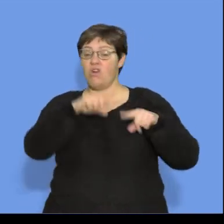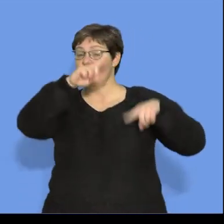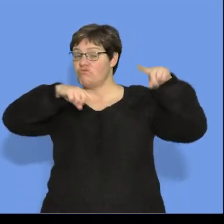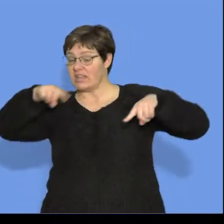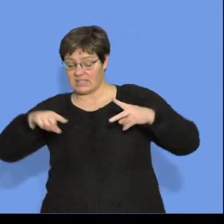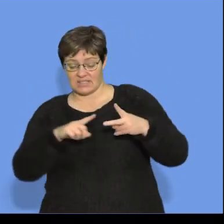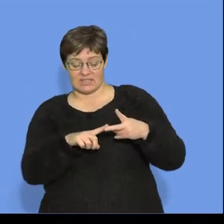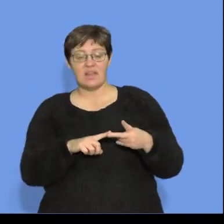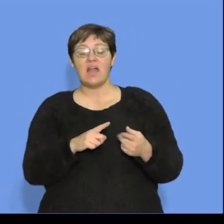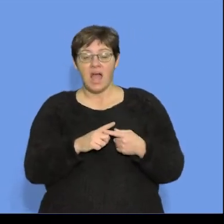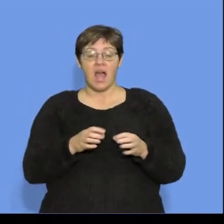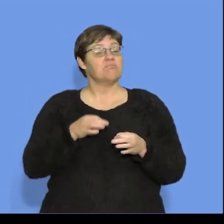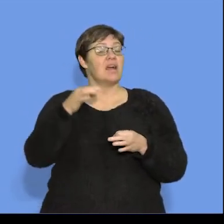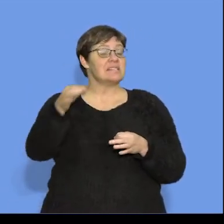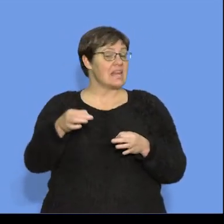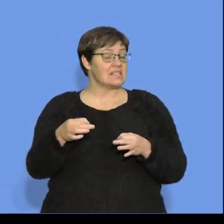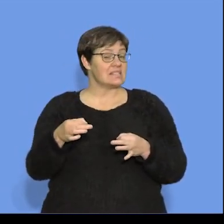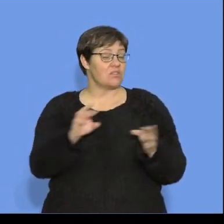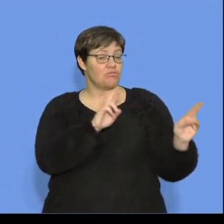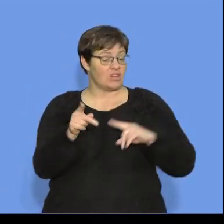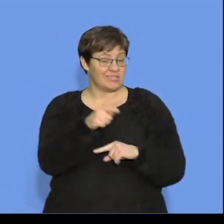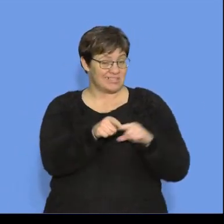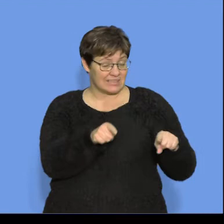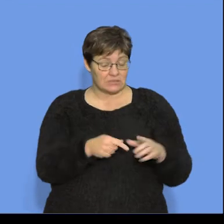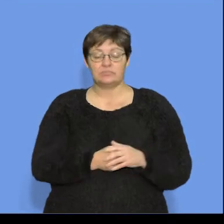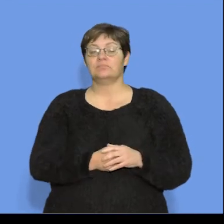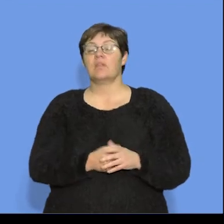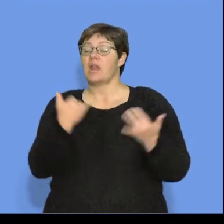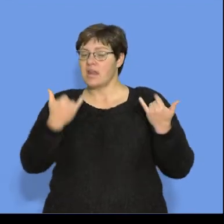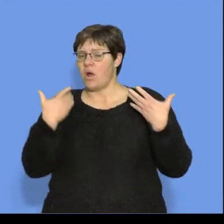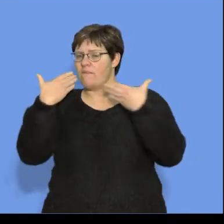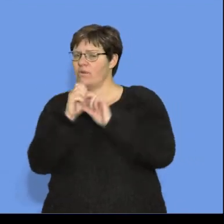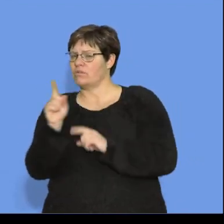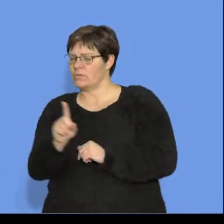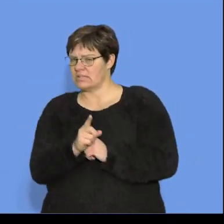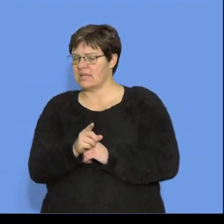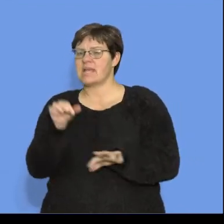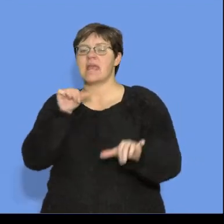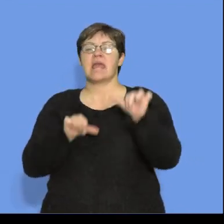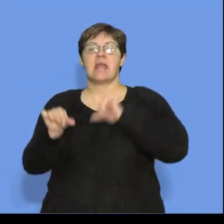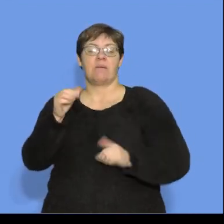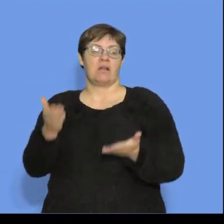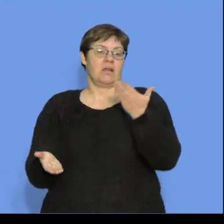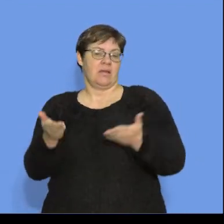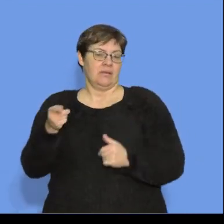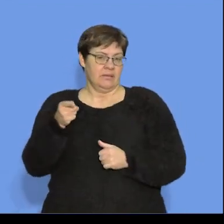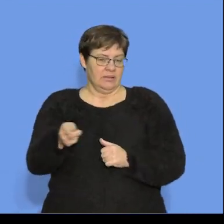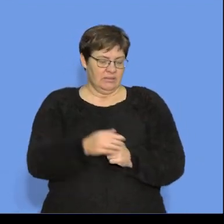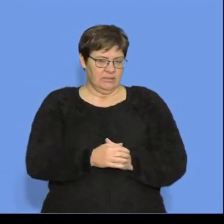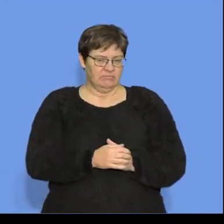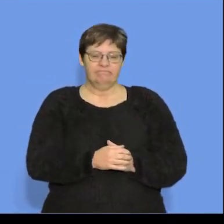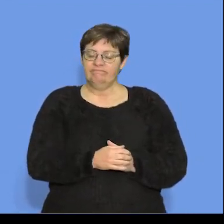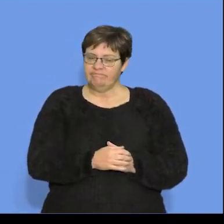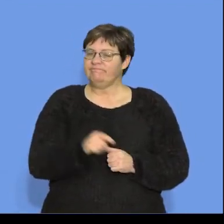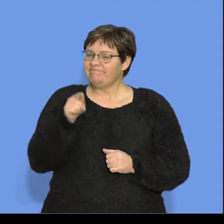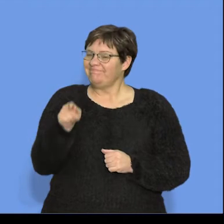and extent of reactions. And now we're going to focus on chemical equilibrium.